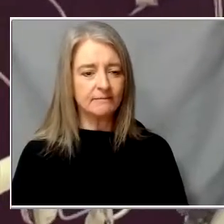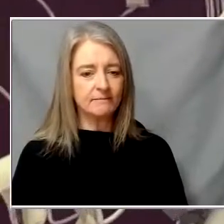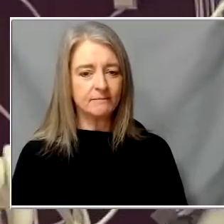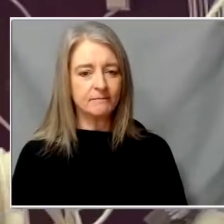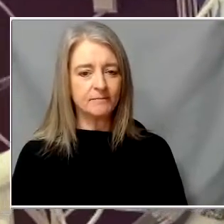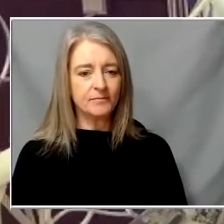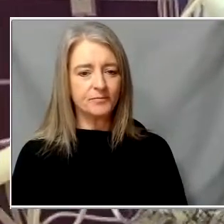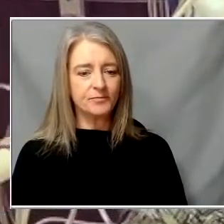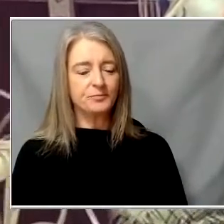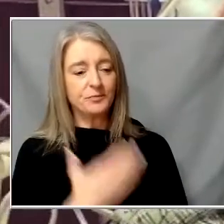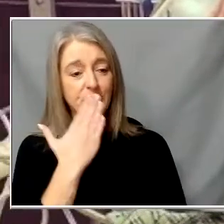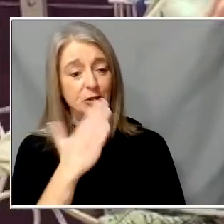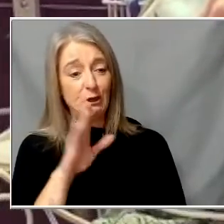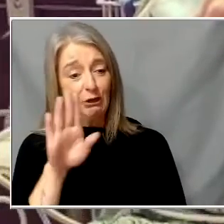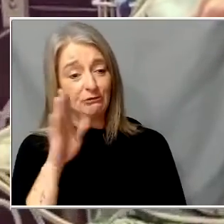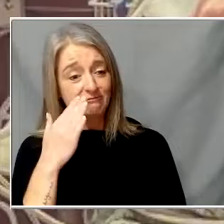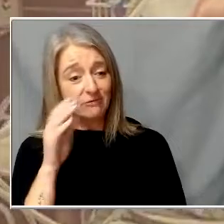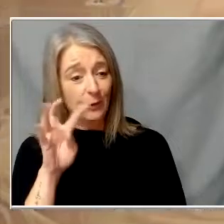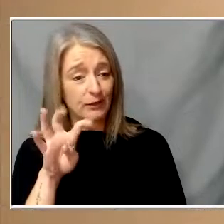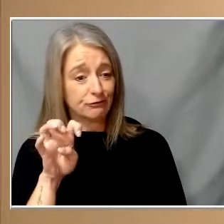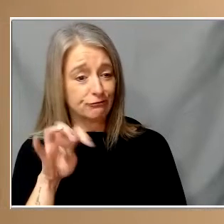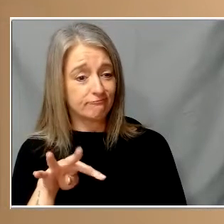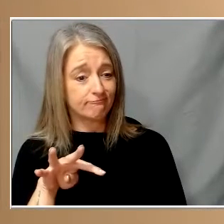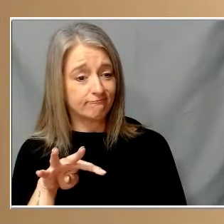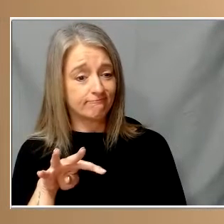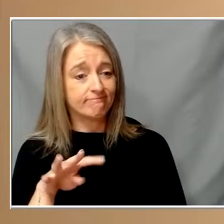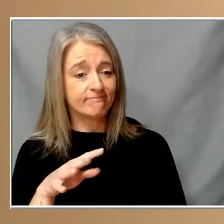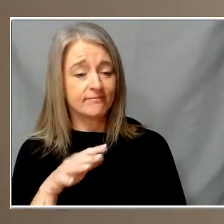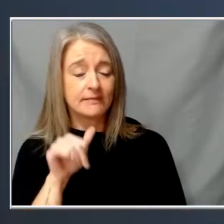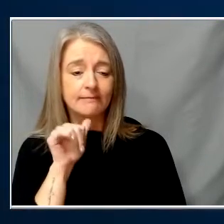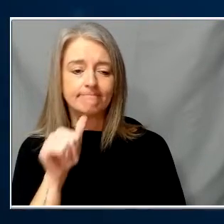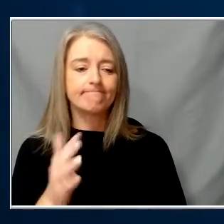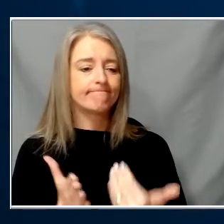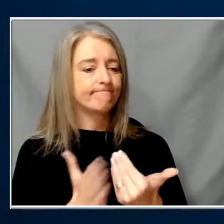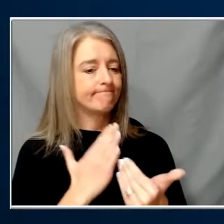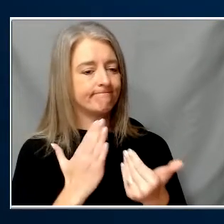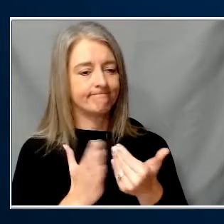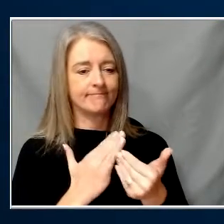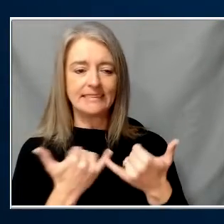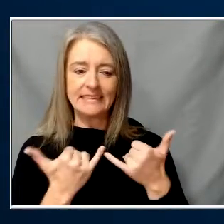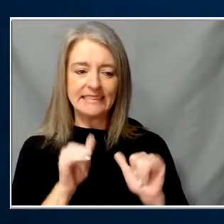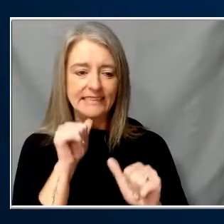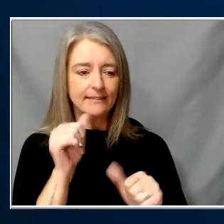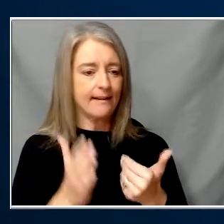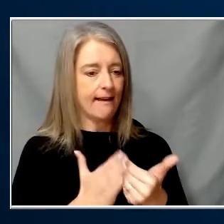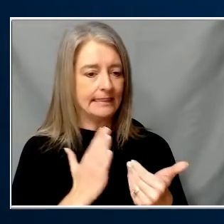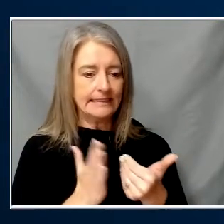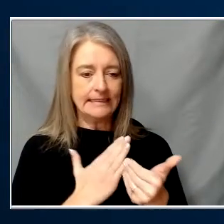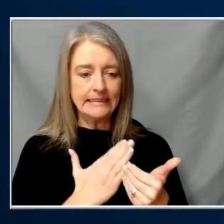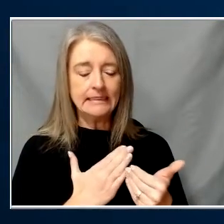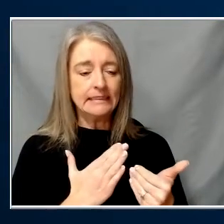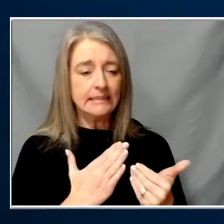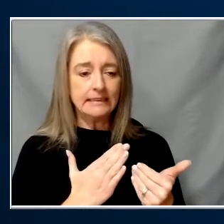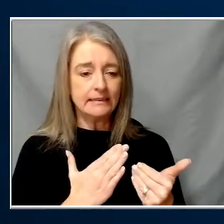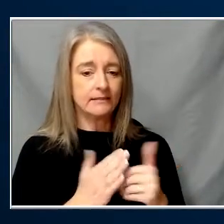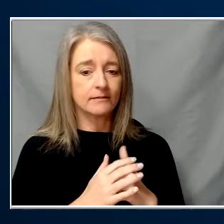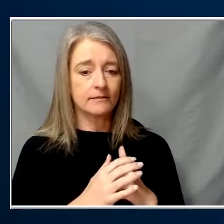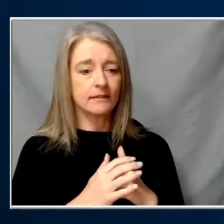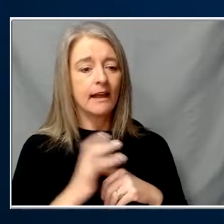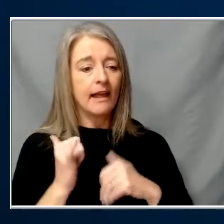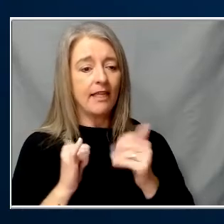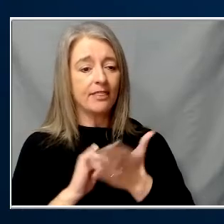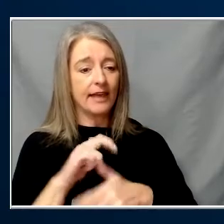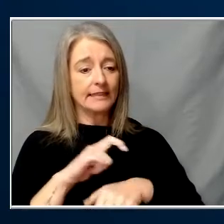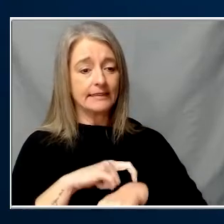That's a good question. It wasn't easy, and it's still not easy. I think at the timing of the